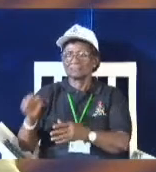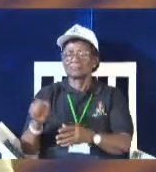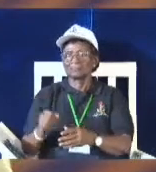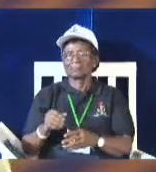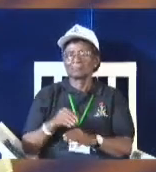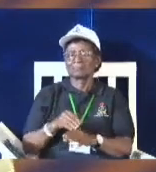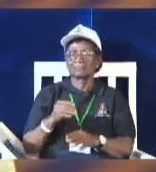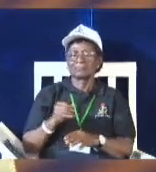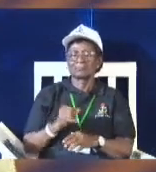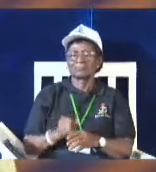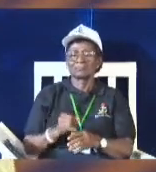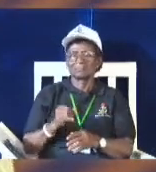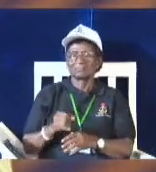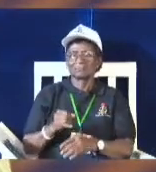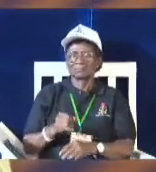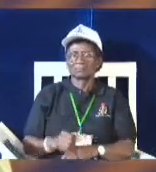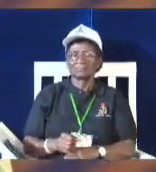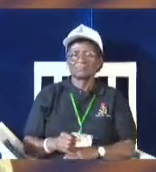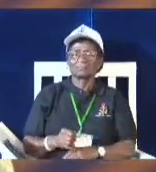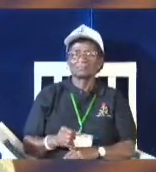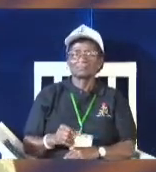At the end of the service,